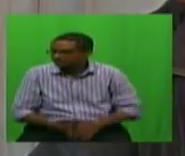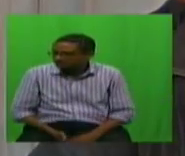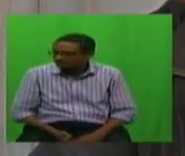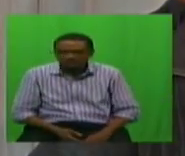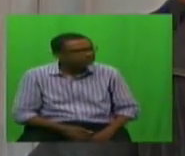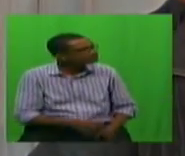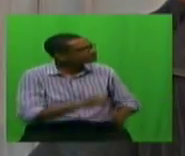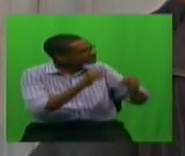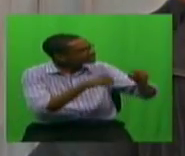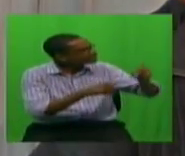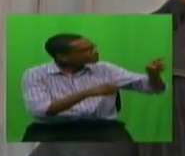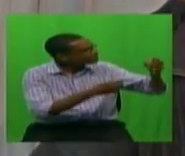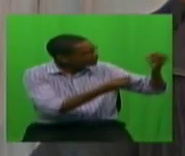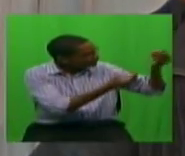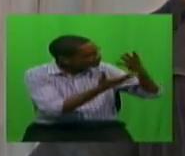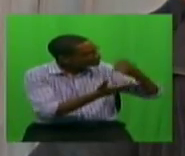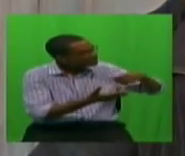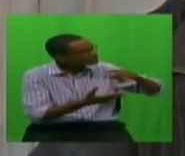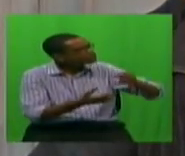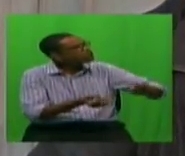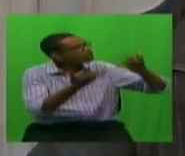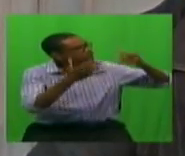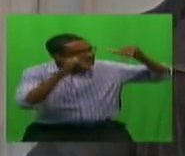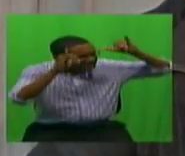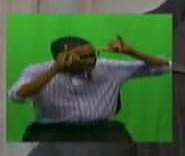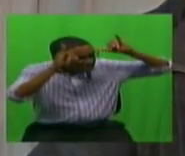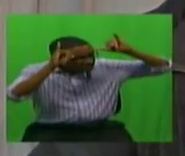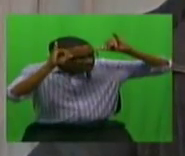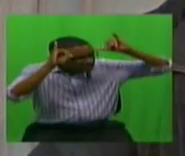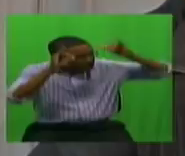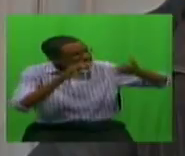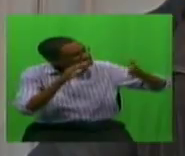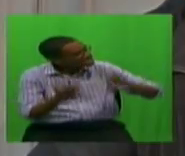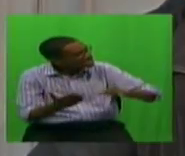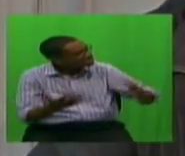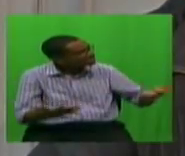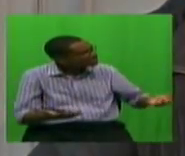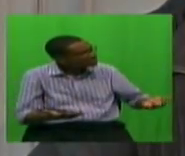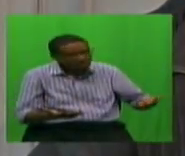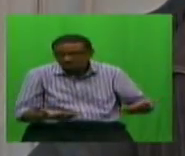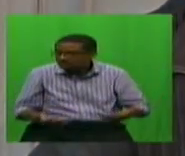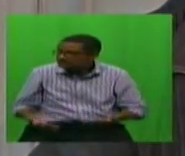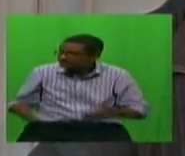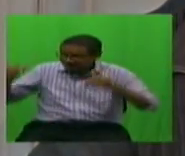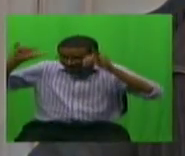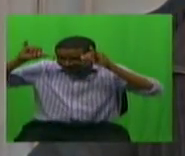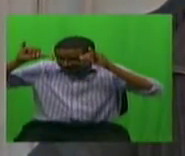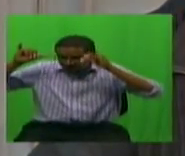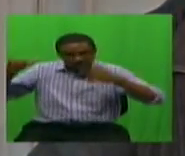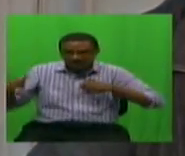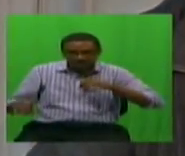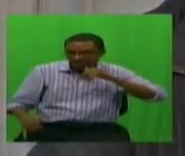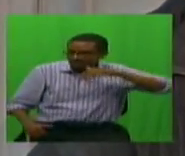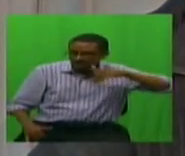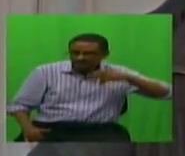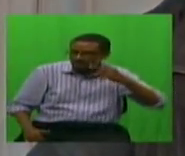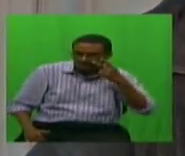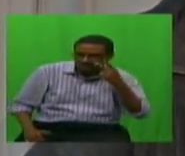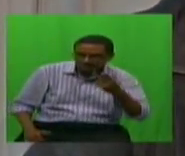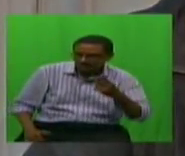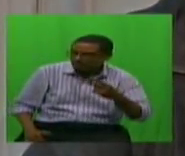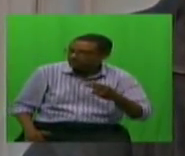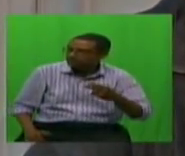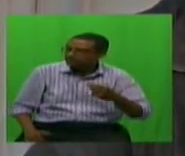of cattle that was lost? Well, in terms of cattle, I haven't seen any yet. In terms of